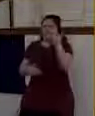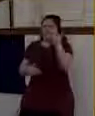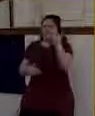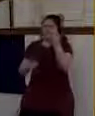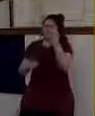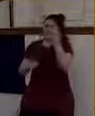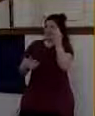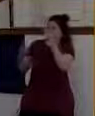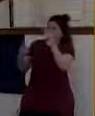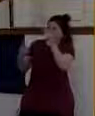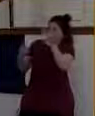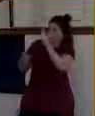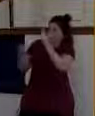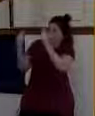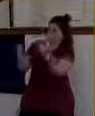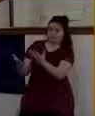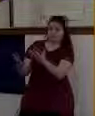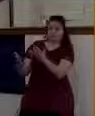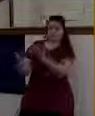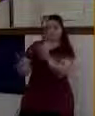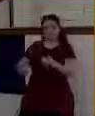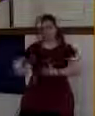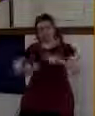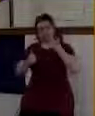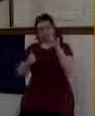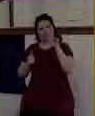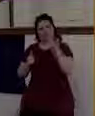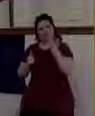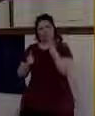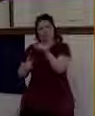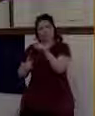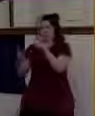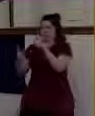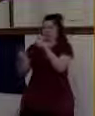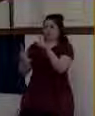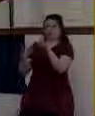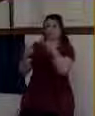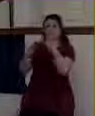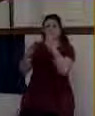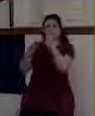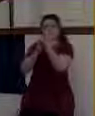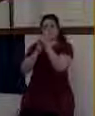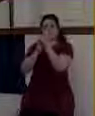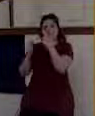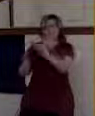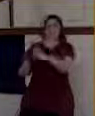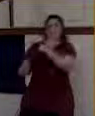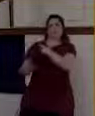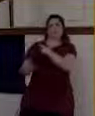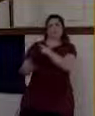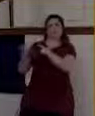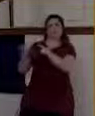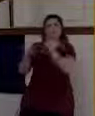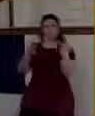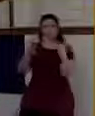Bethel, this man who was loyal to a false religious system, this man that wasn't